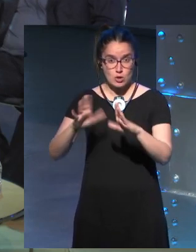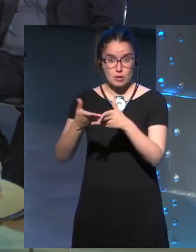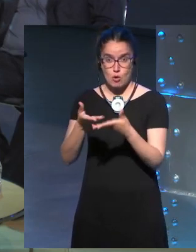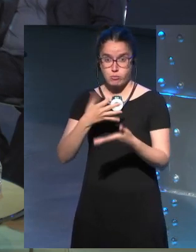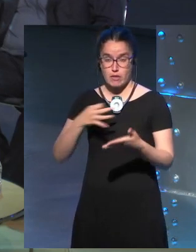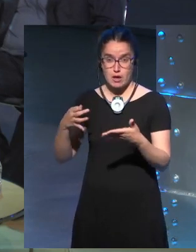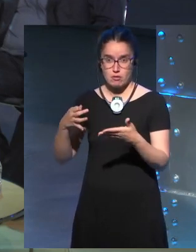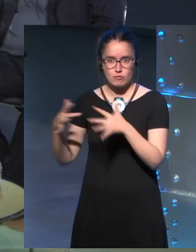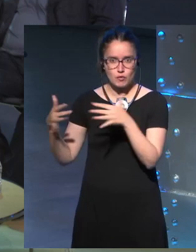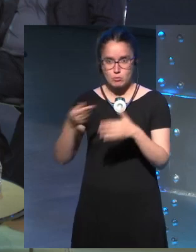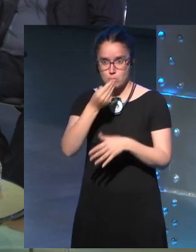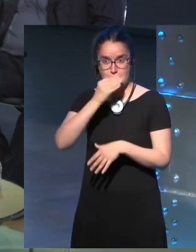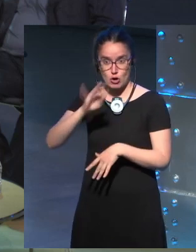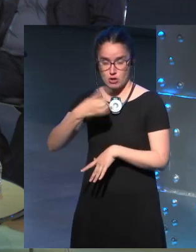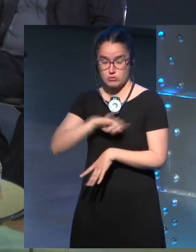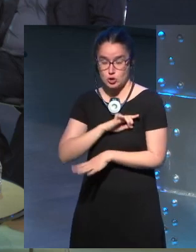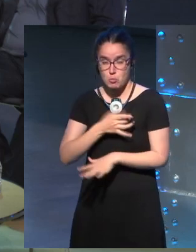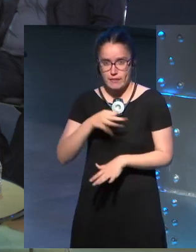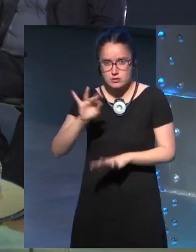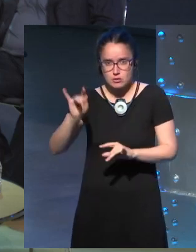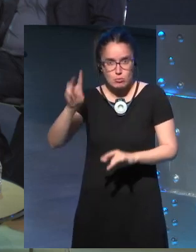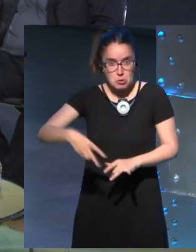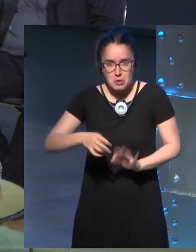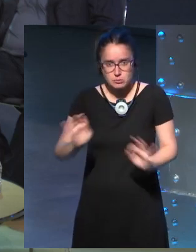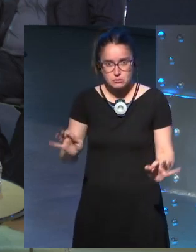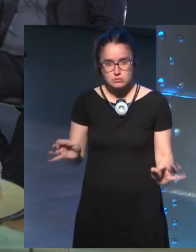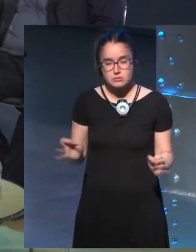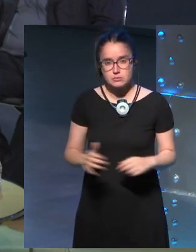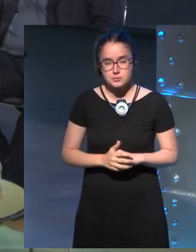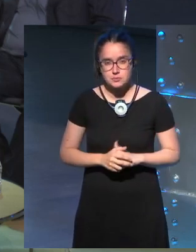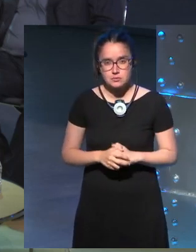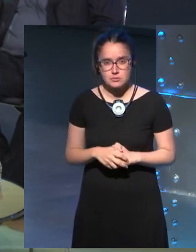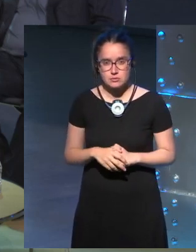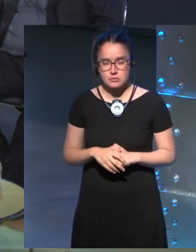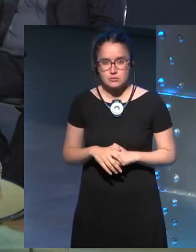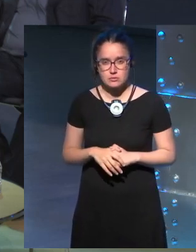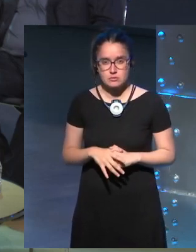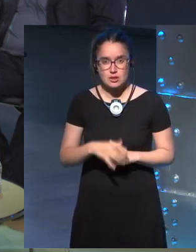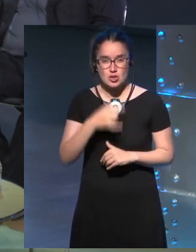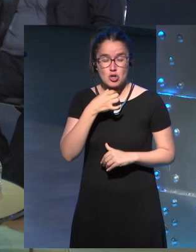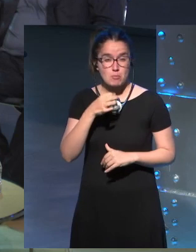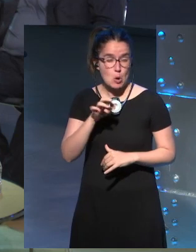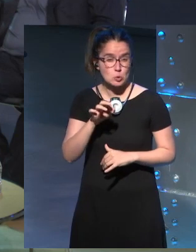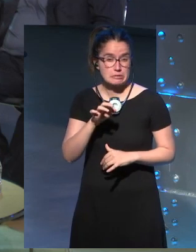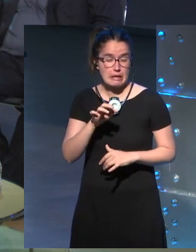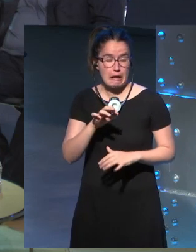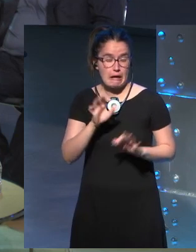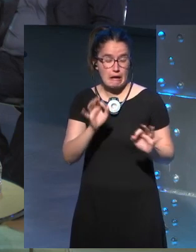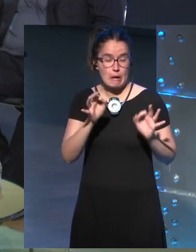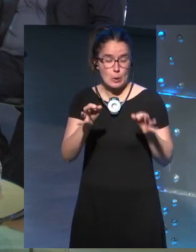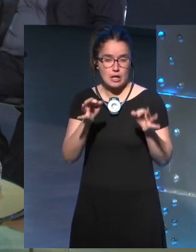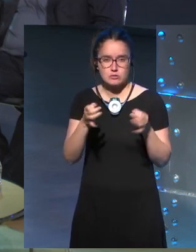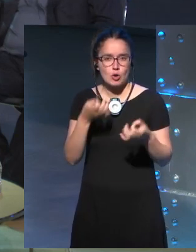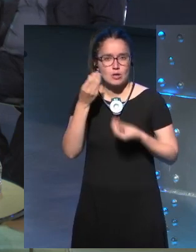think it's not about... I don't like monotheism. Right? I think things go wrong